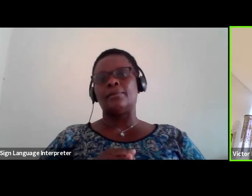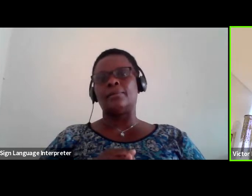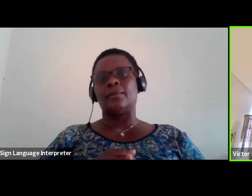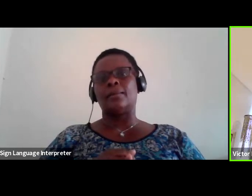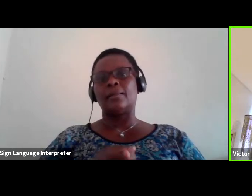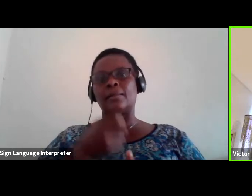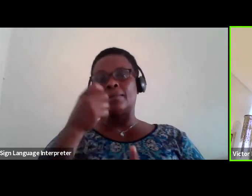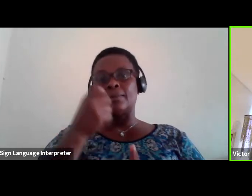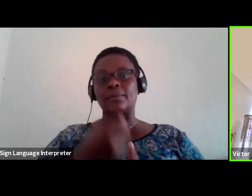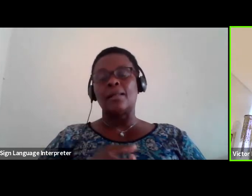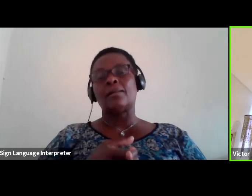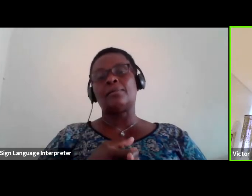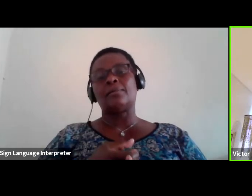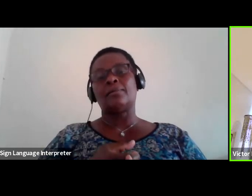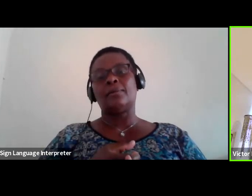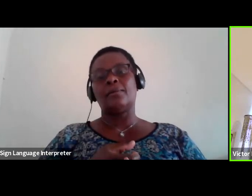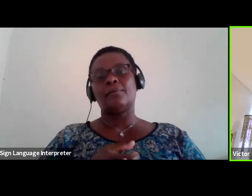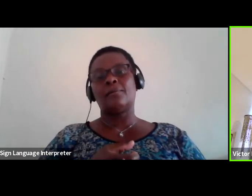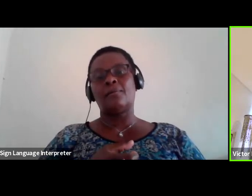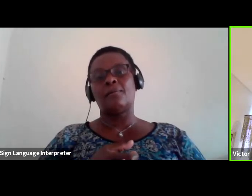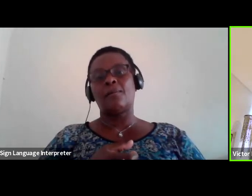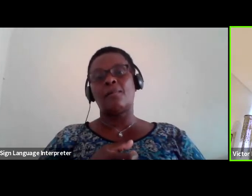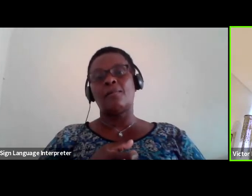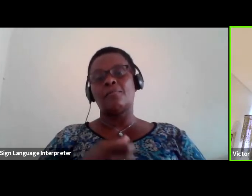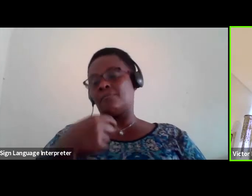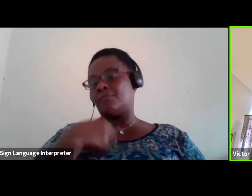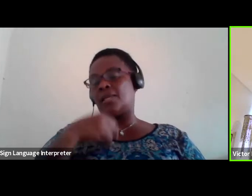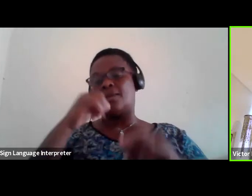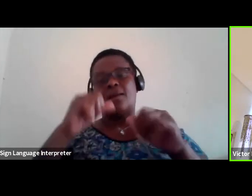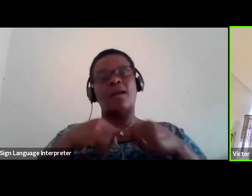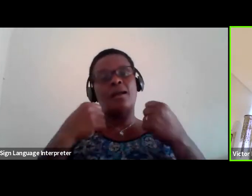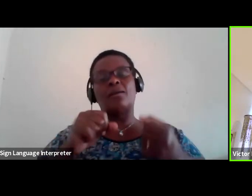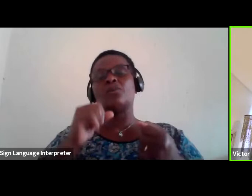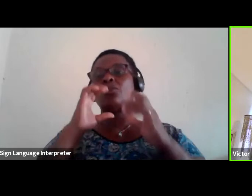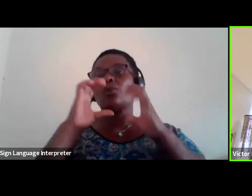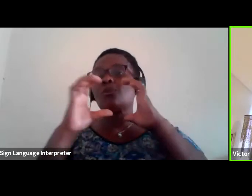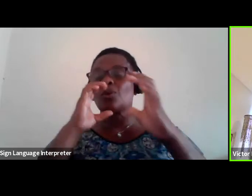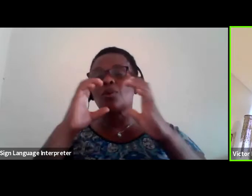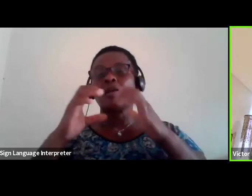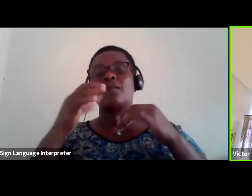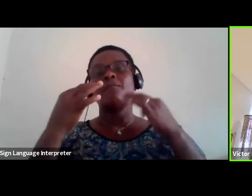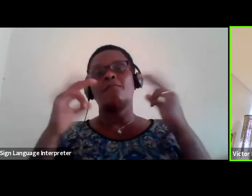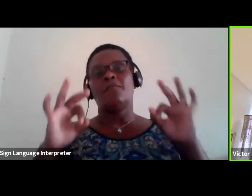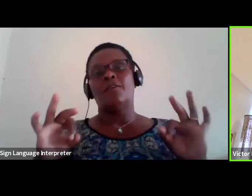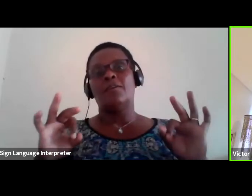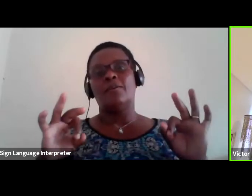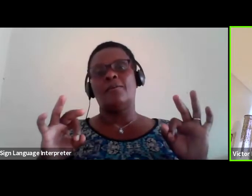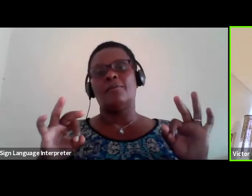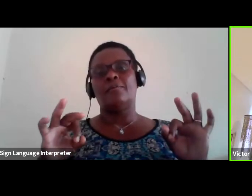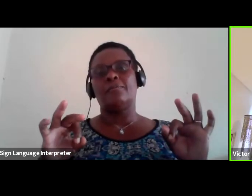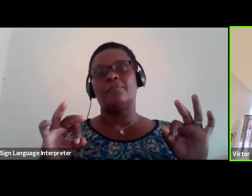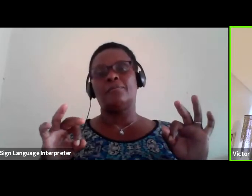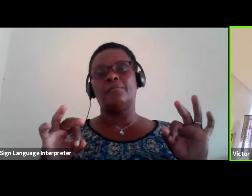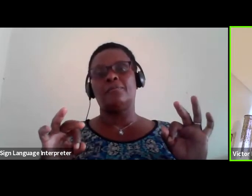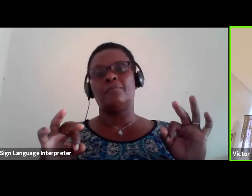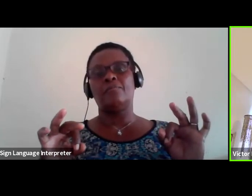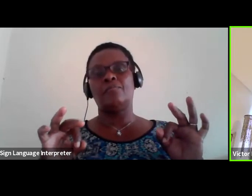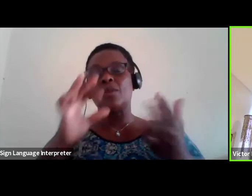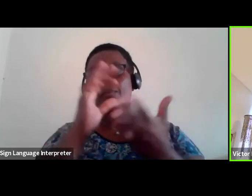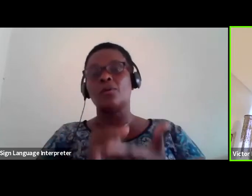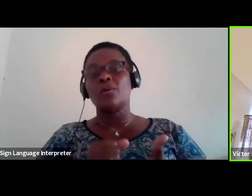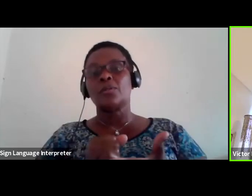who are under surveillance to express themselves in these communication devices. So they've had